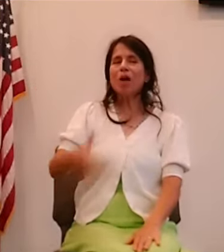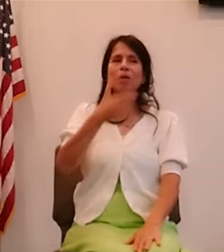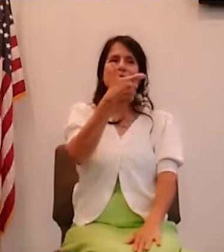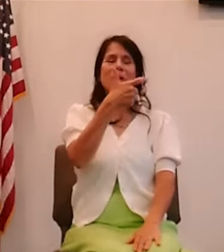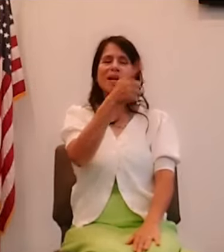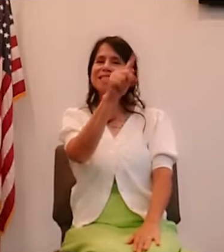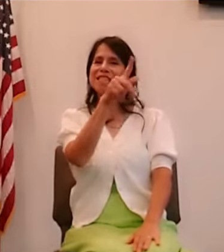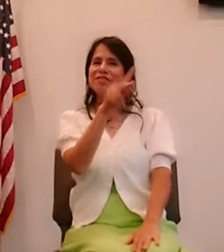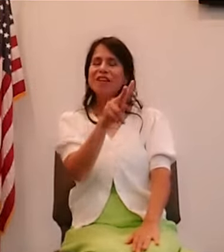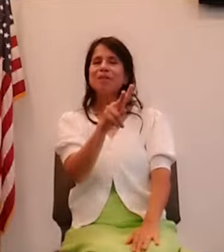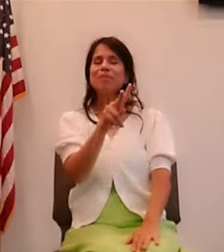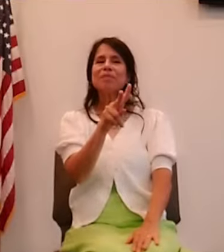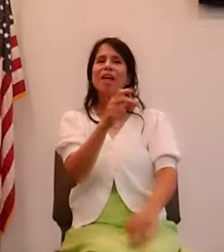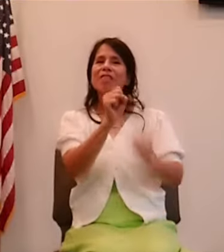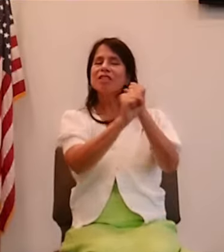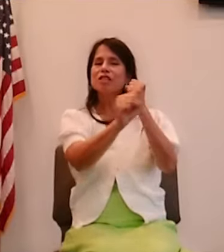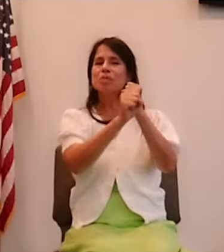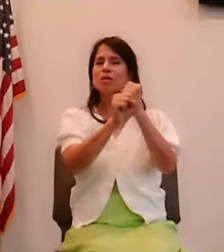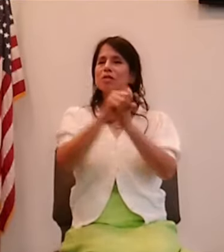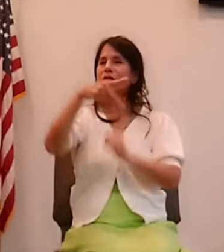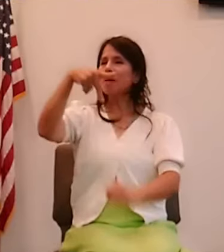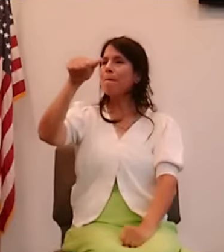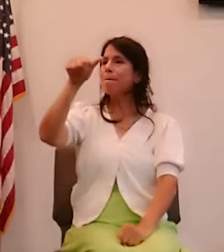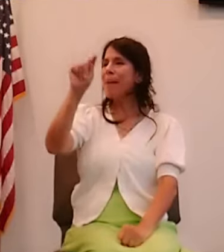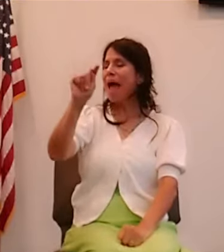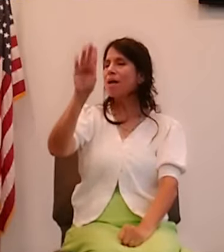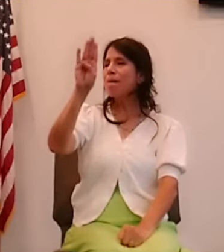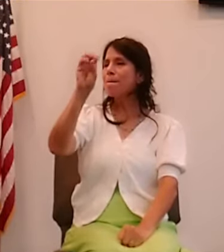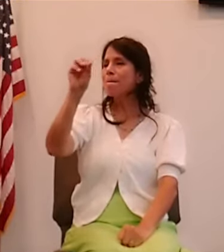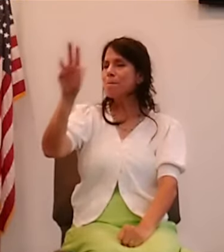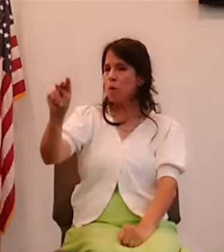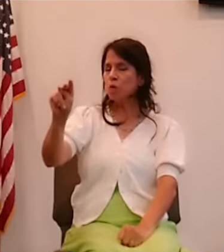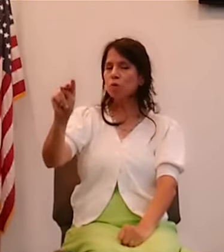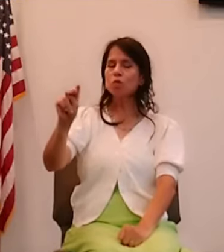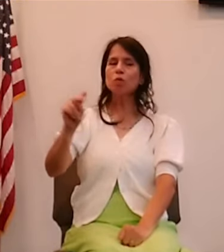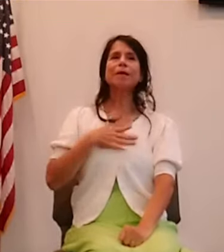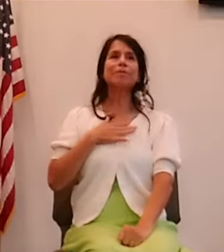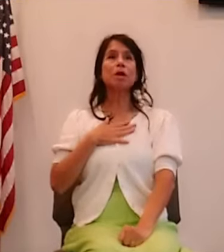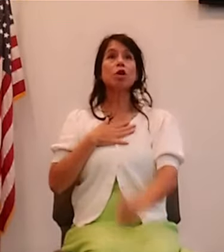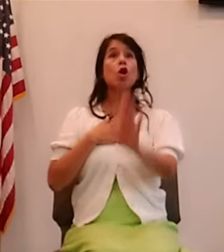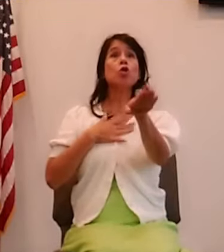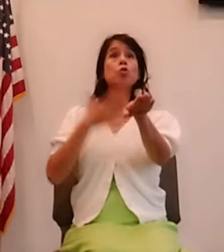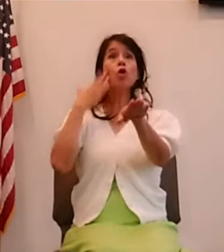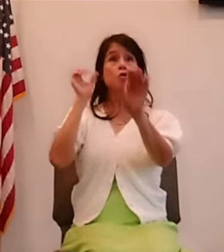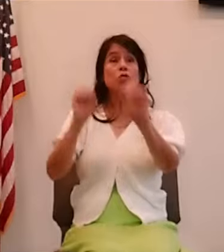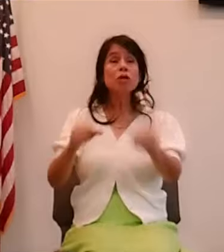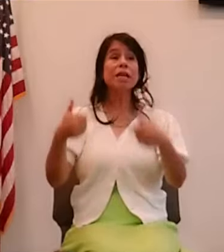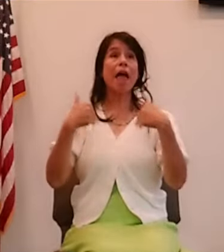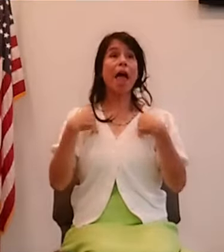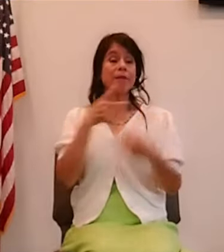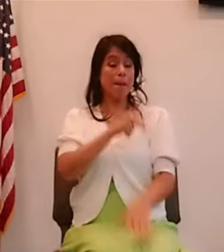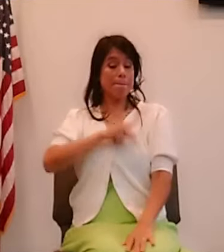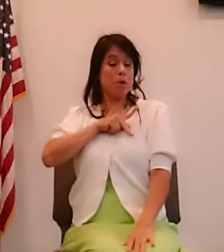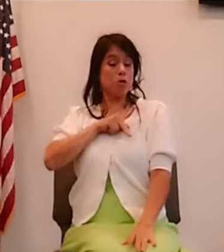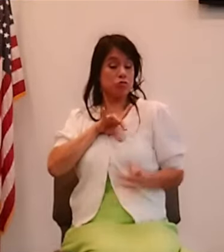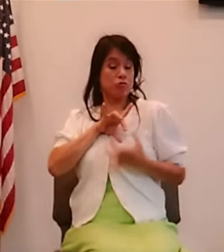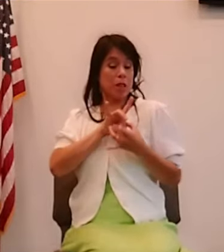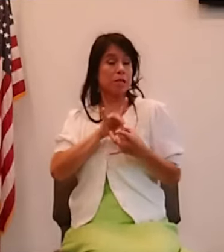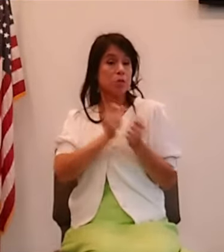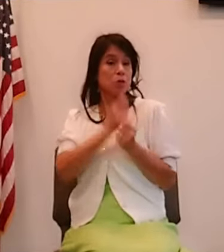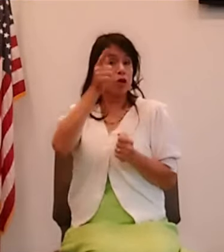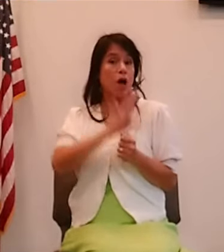and Pat Boone would come on and say, you know, you can have a personal relationship with God. And I thought, this